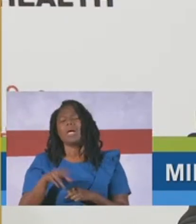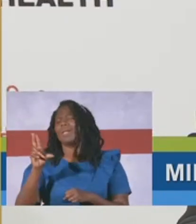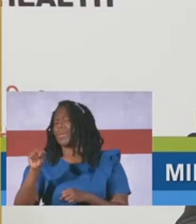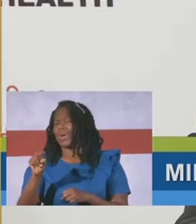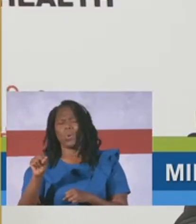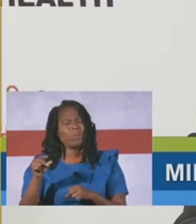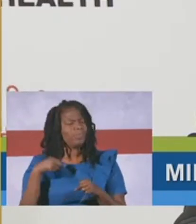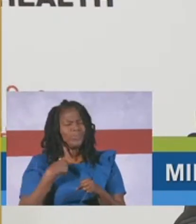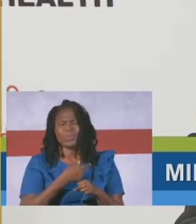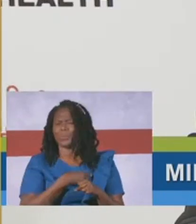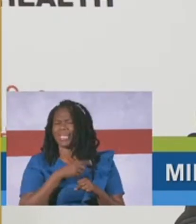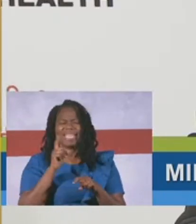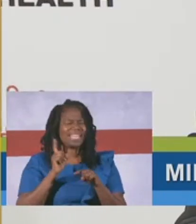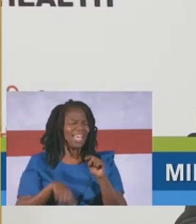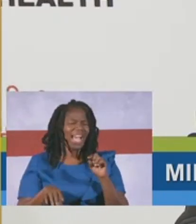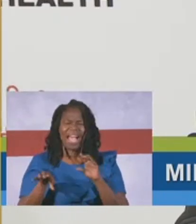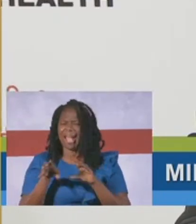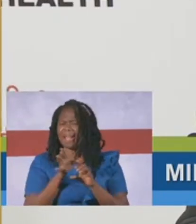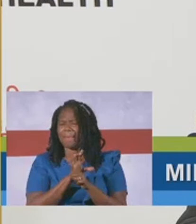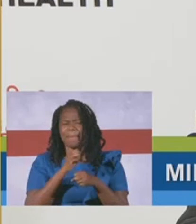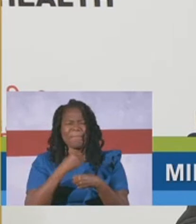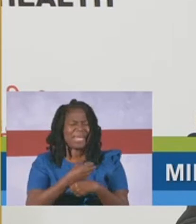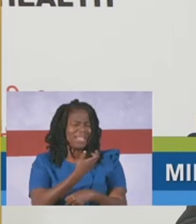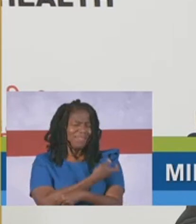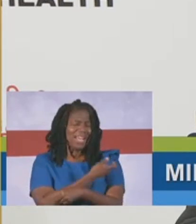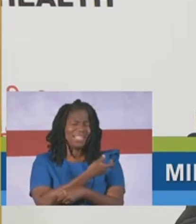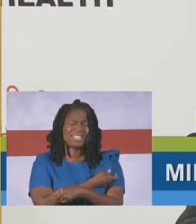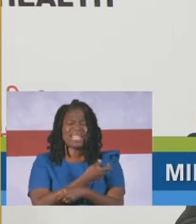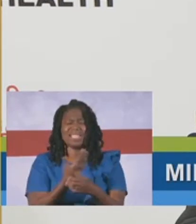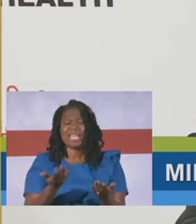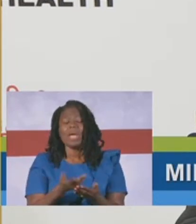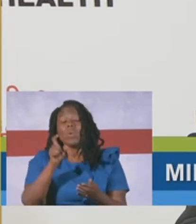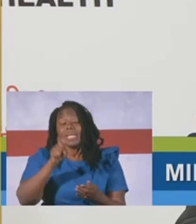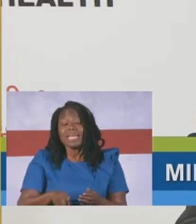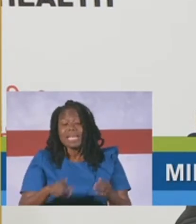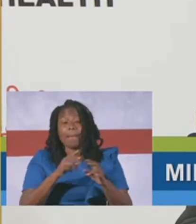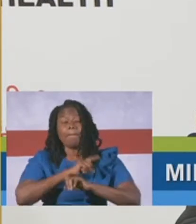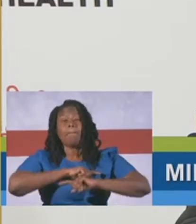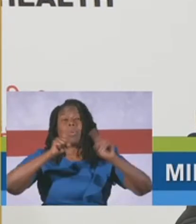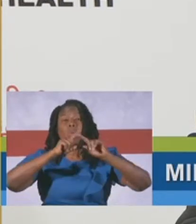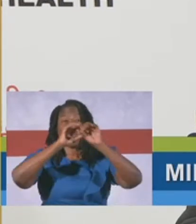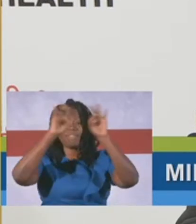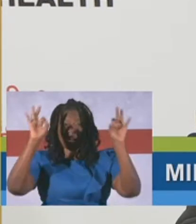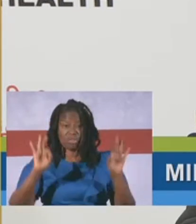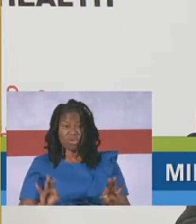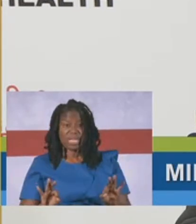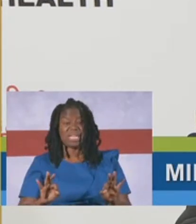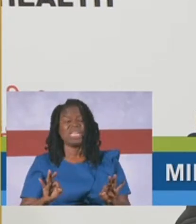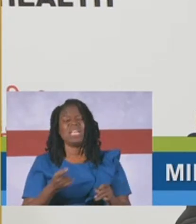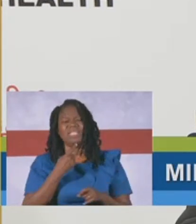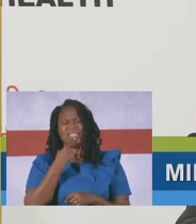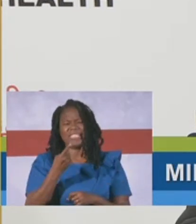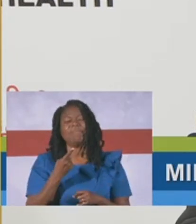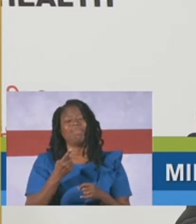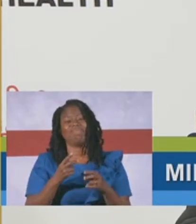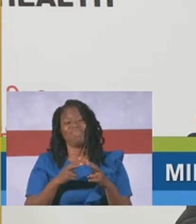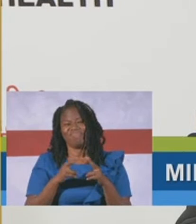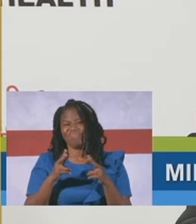that. To set up a vaccine manufacturing plant is a very